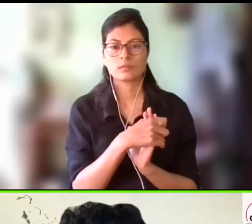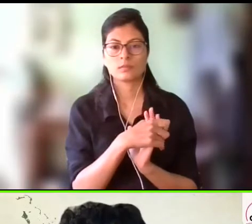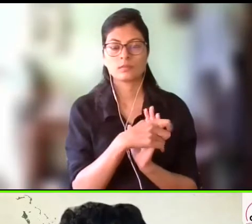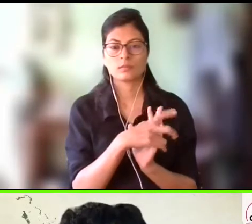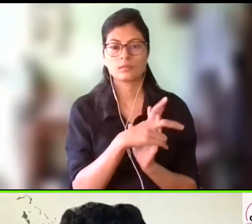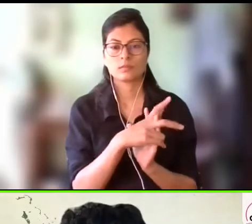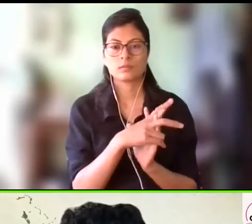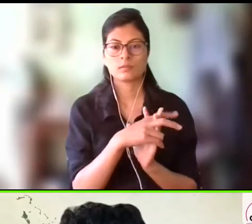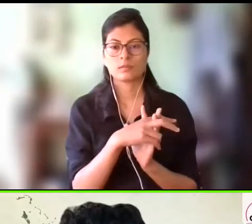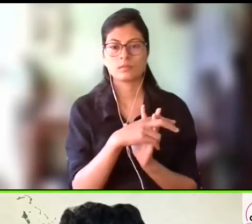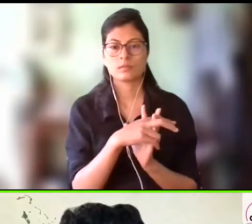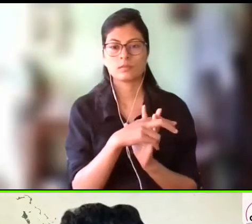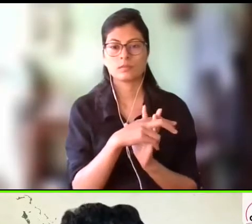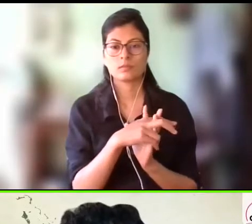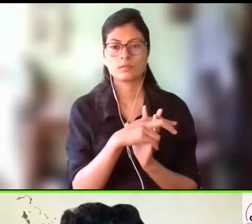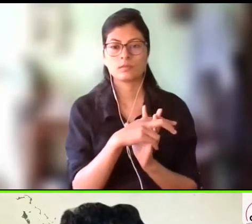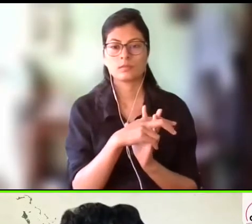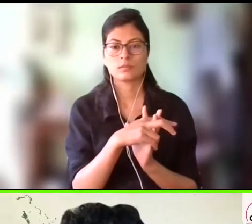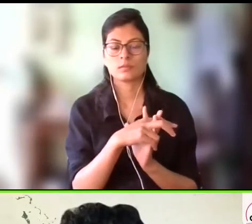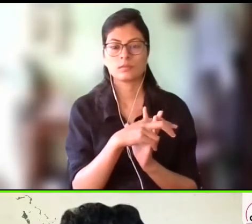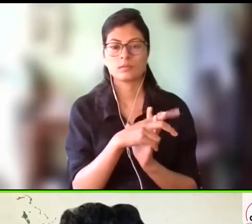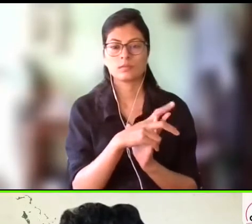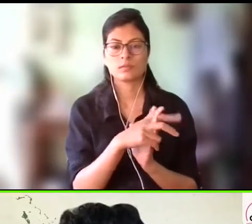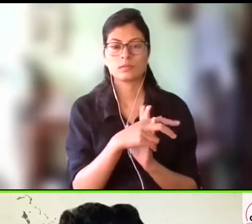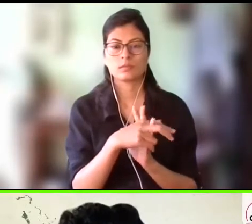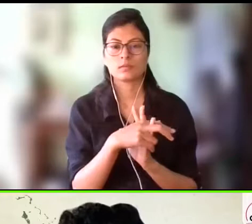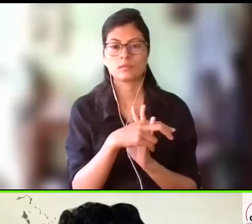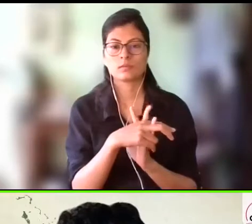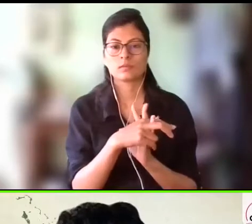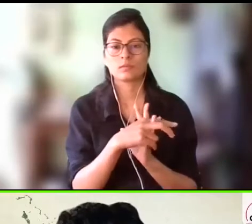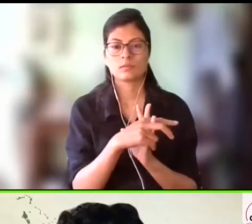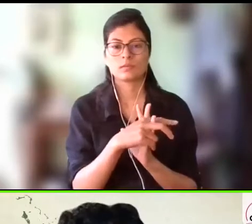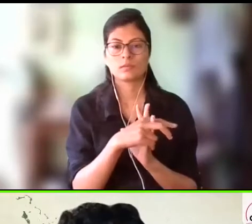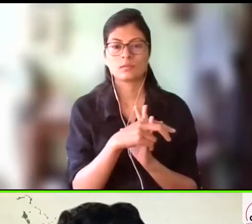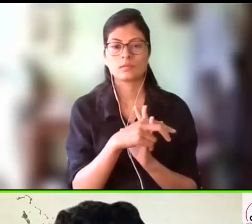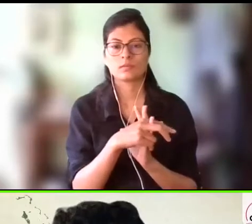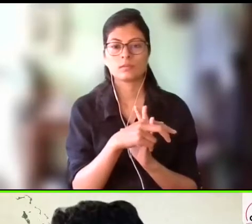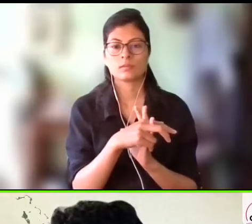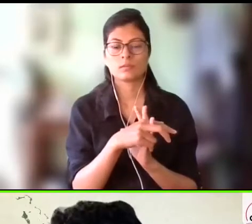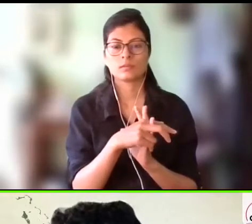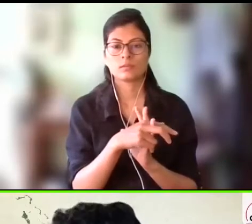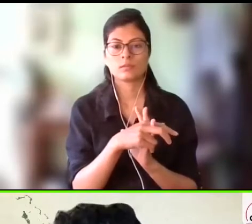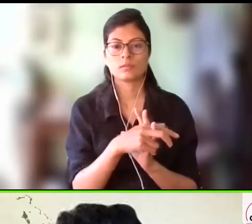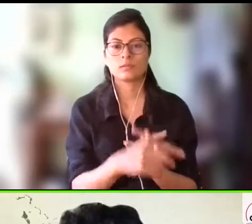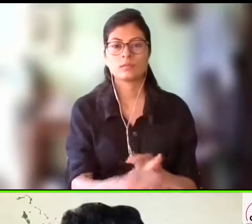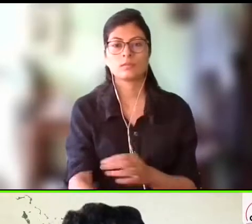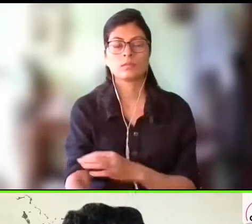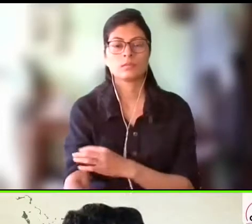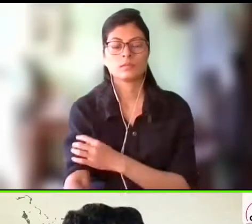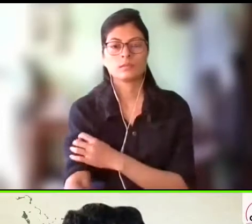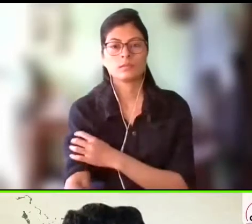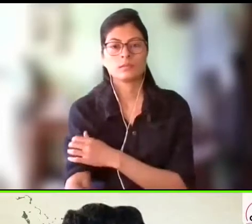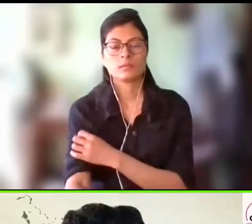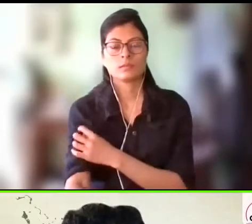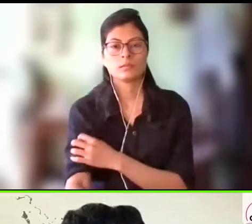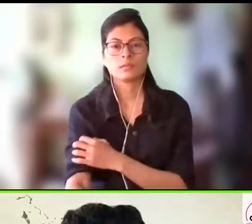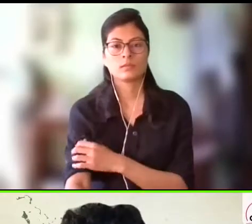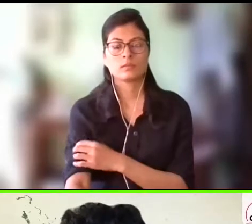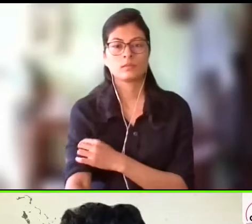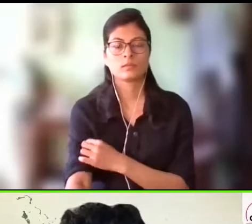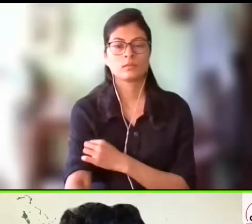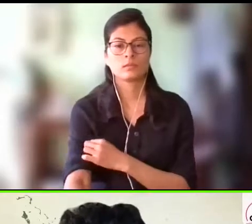to governments and individuals for hurricanes, earthquakes, and excessive rainfall and other items. The Climate